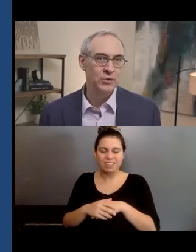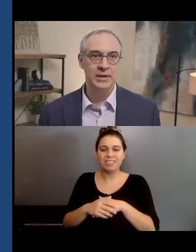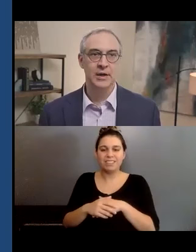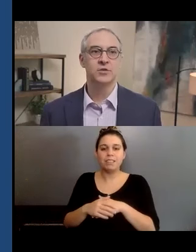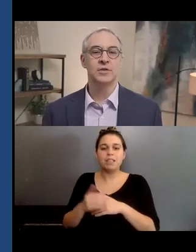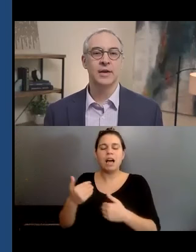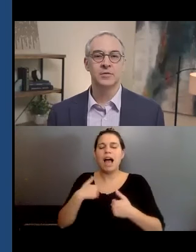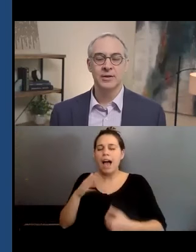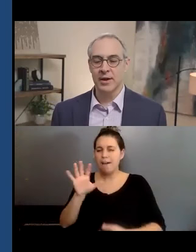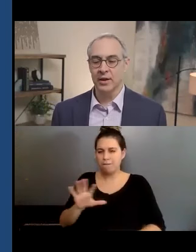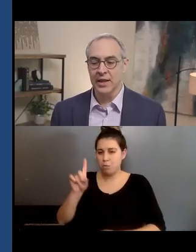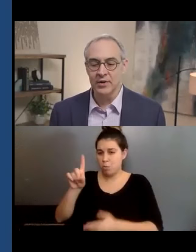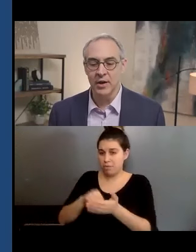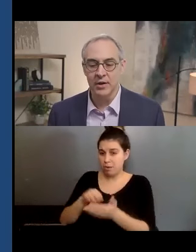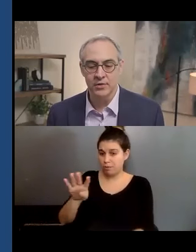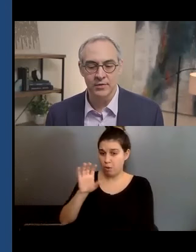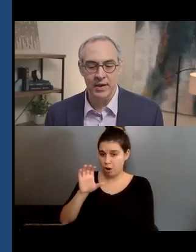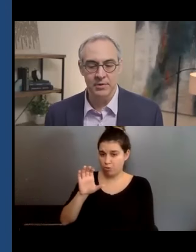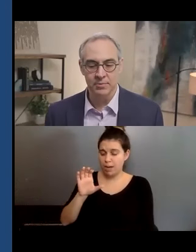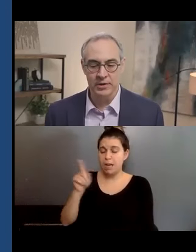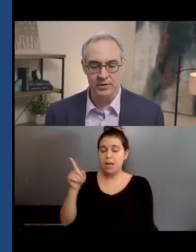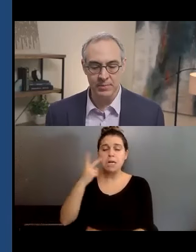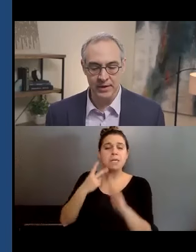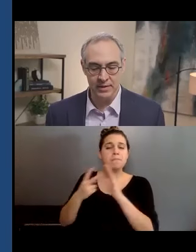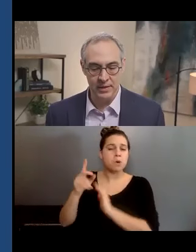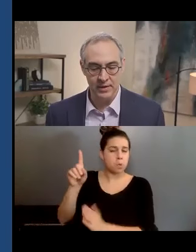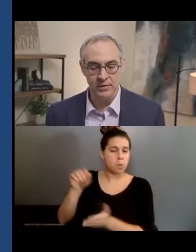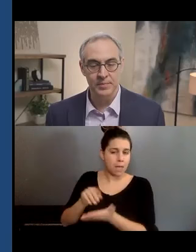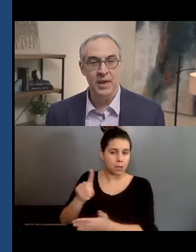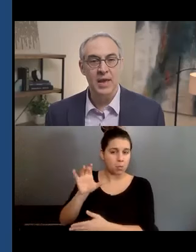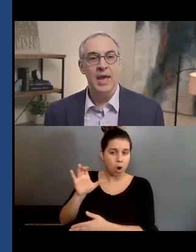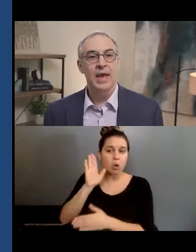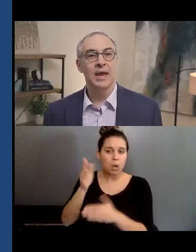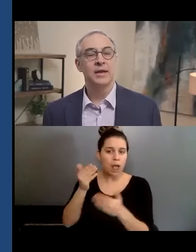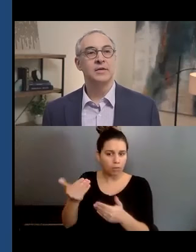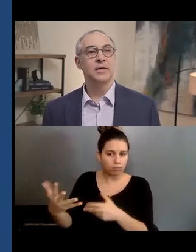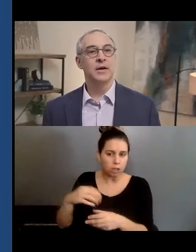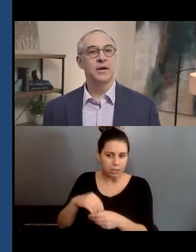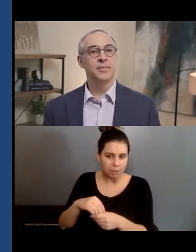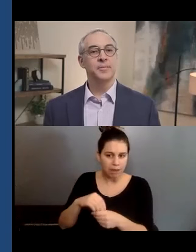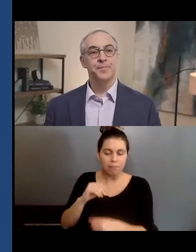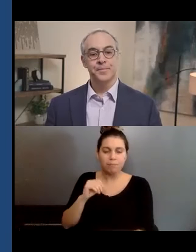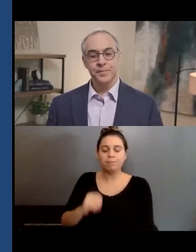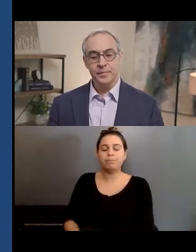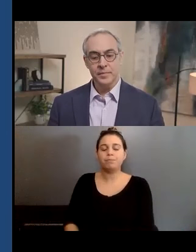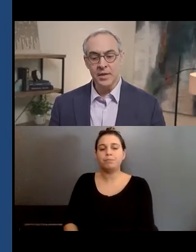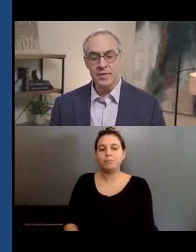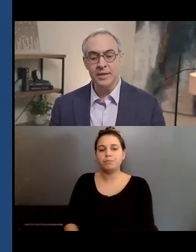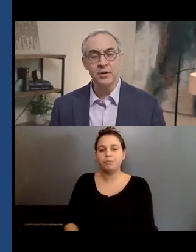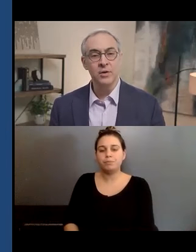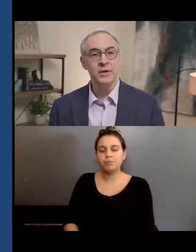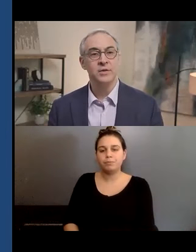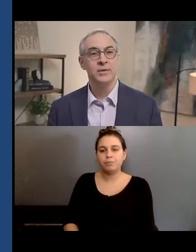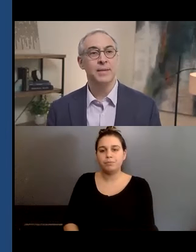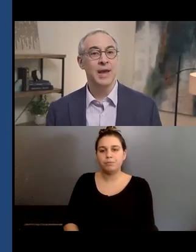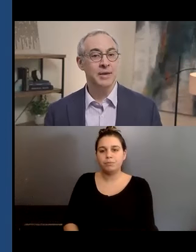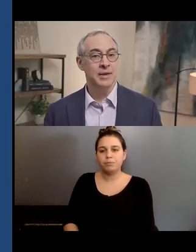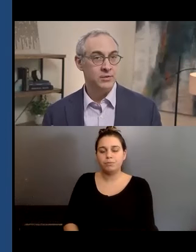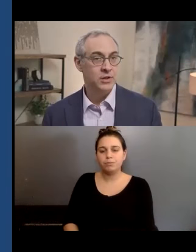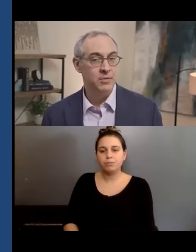about 1,400. They expect about 1,100 of them to participate in this. And they're going